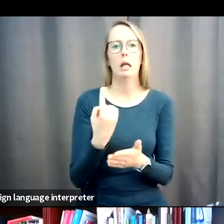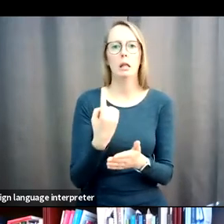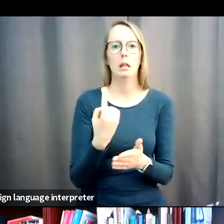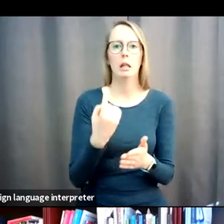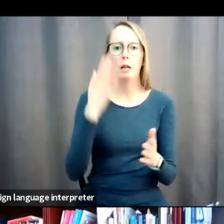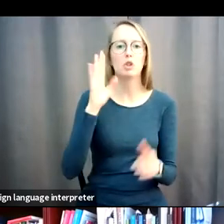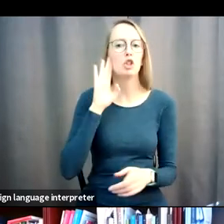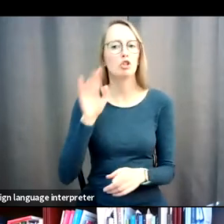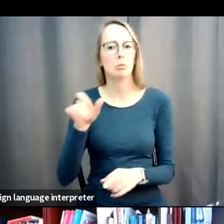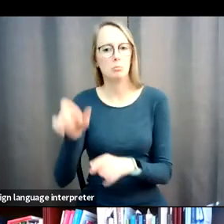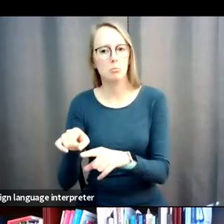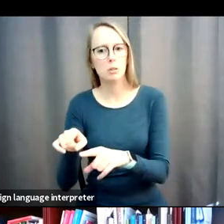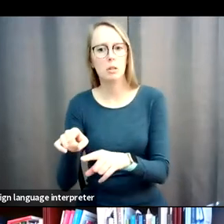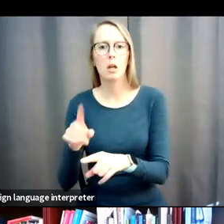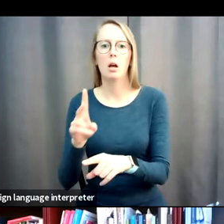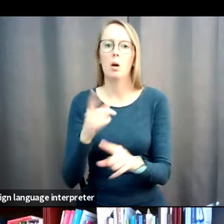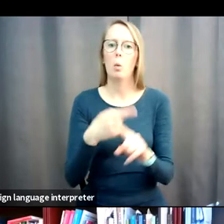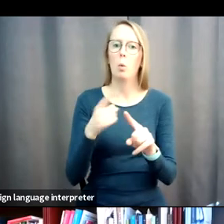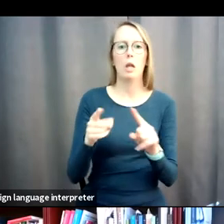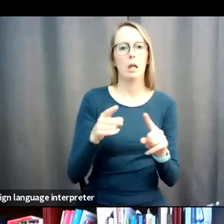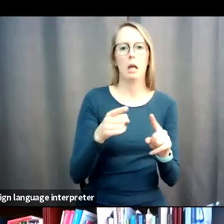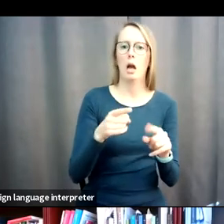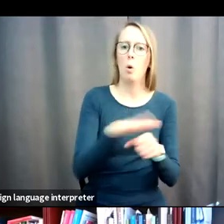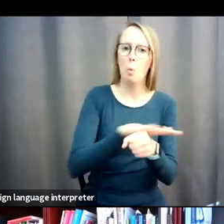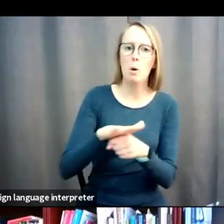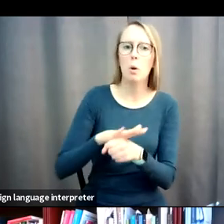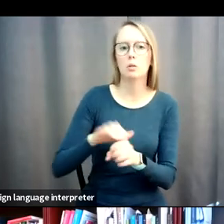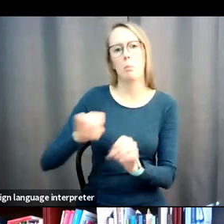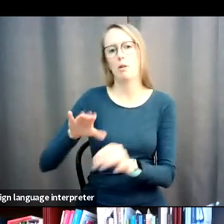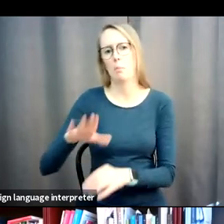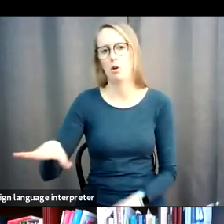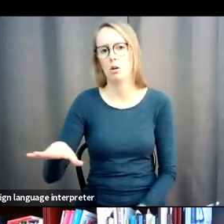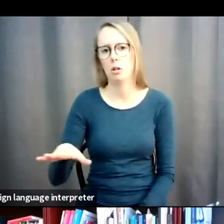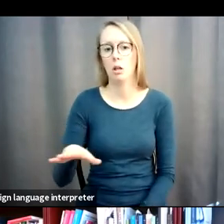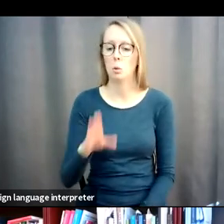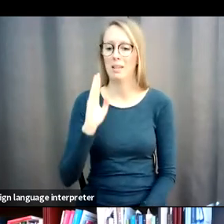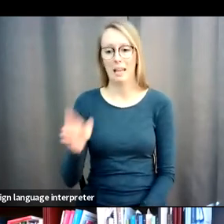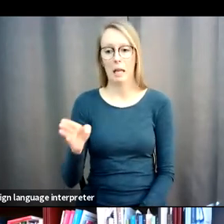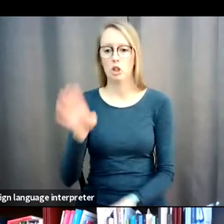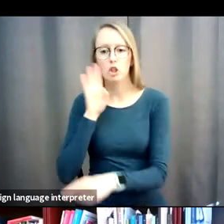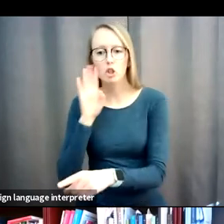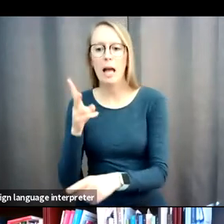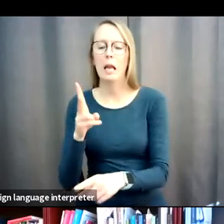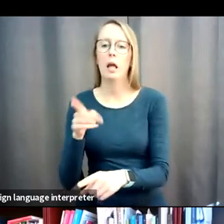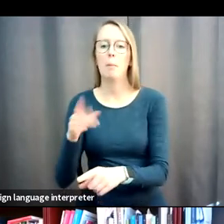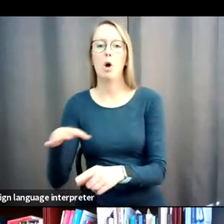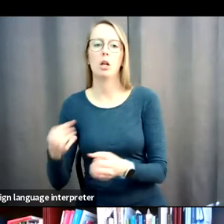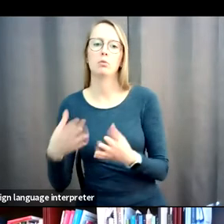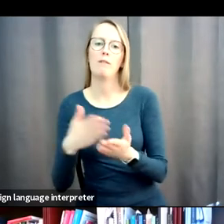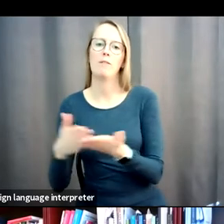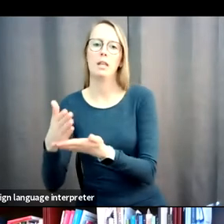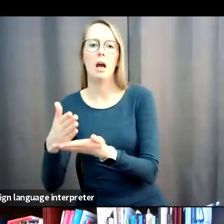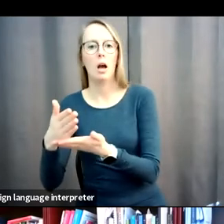any judicial and administrative proceedings affecting the child, either directly or through a representative or an appropriate